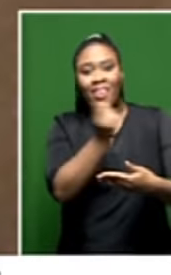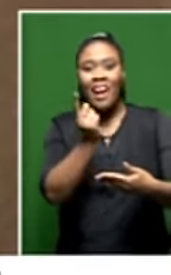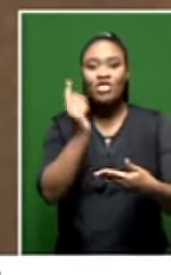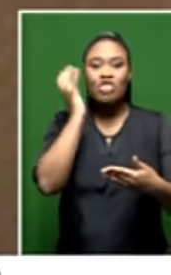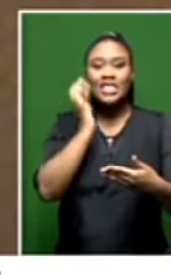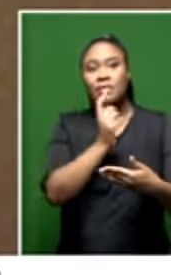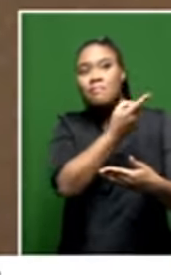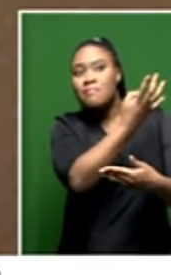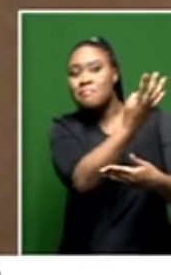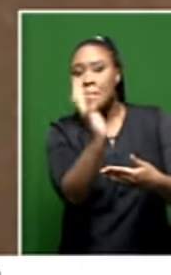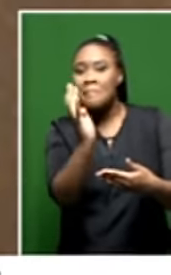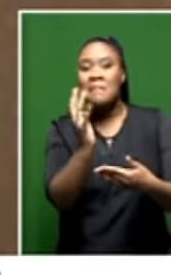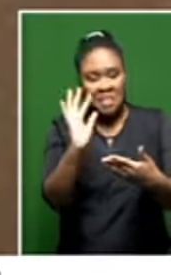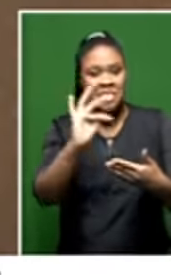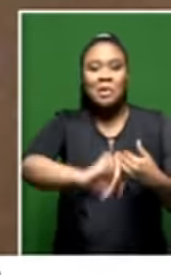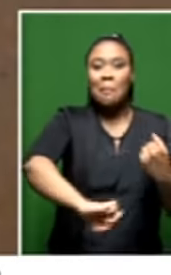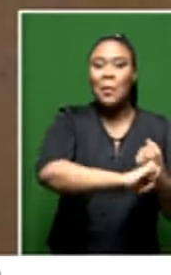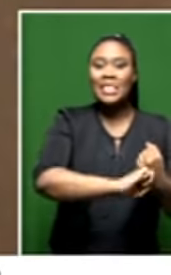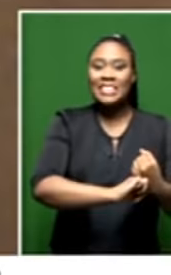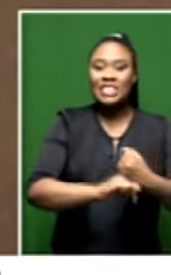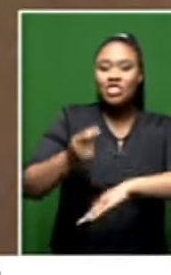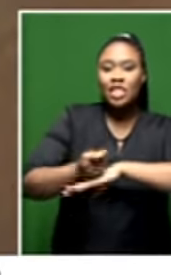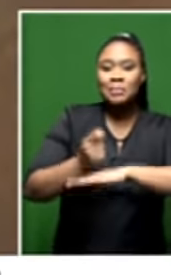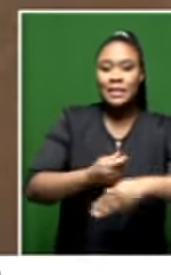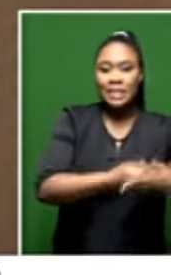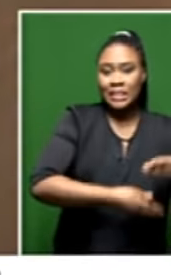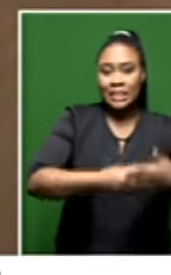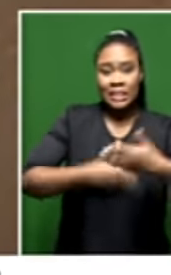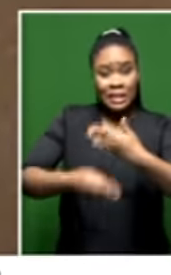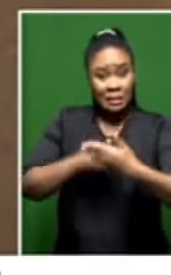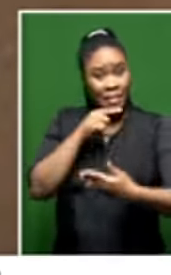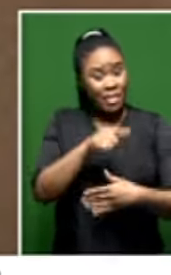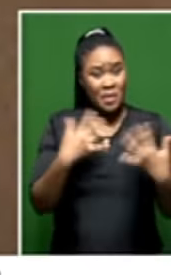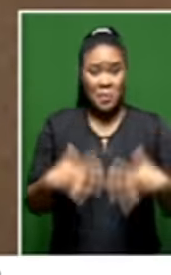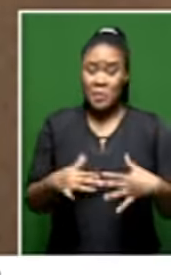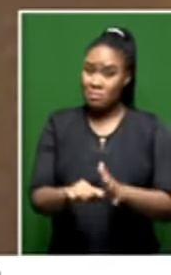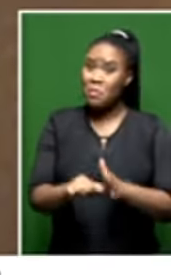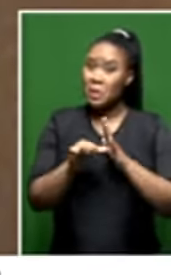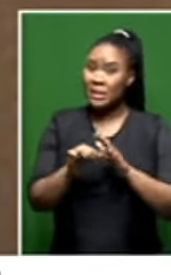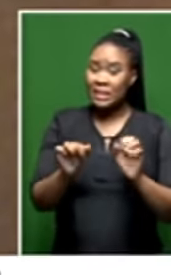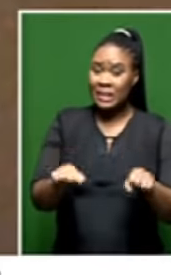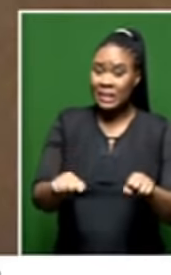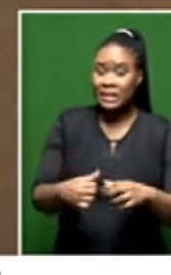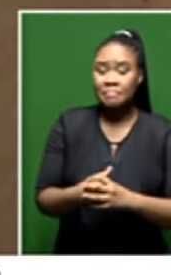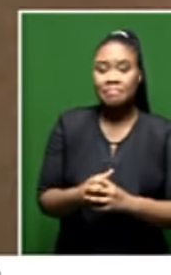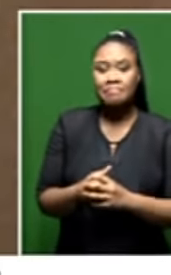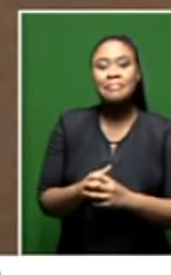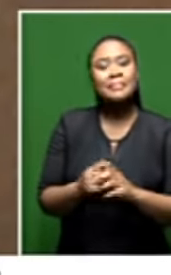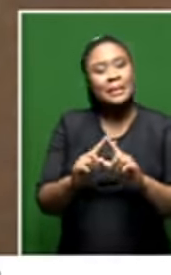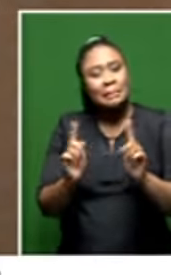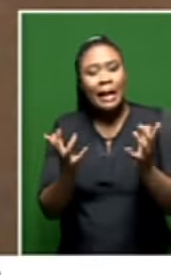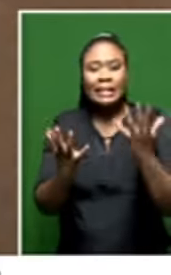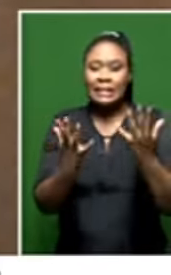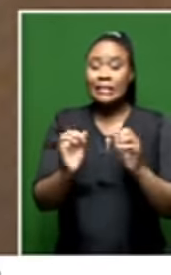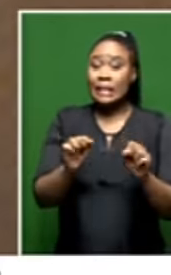So that's an important quality that we cannot really discount. Mm-hmm. But Again, the timing is